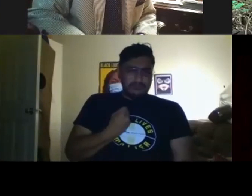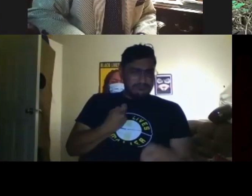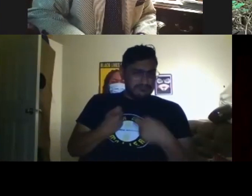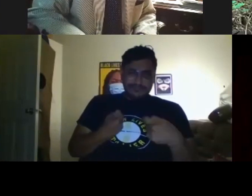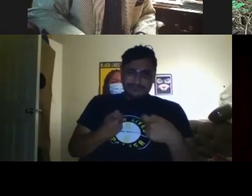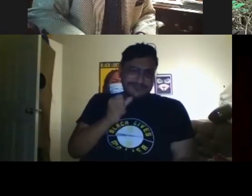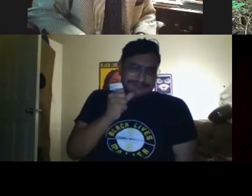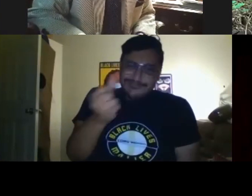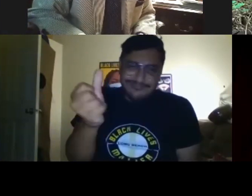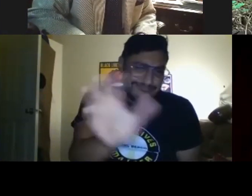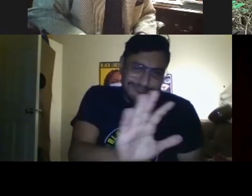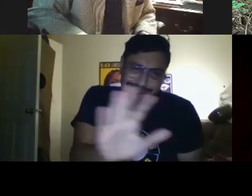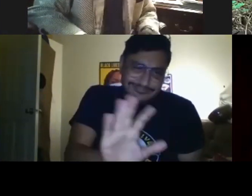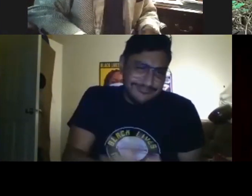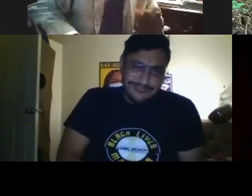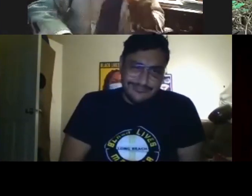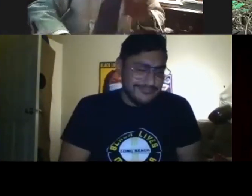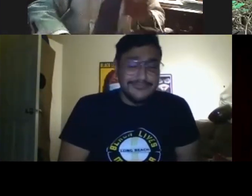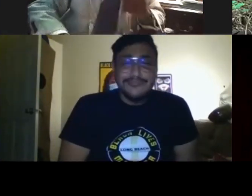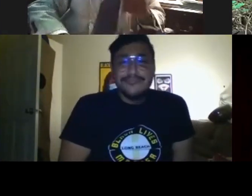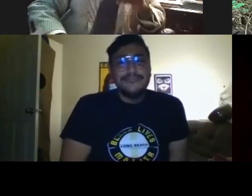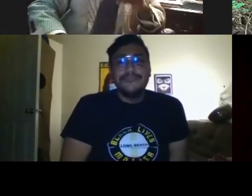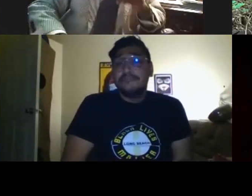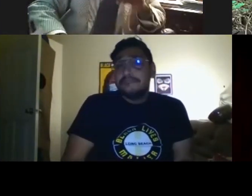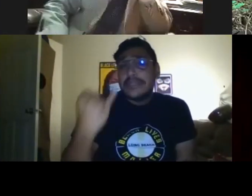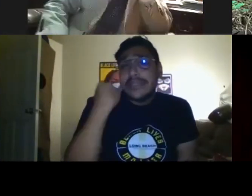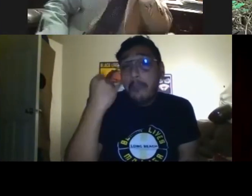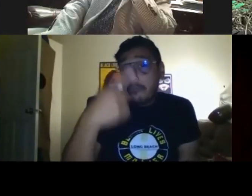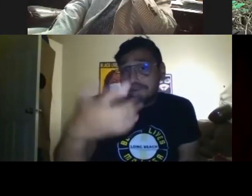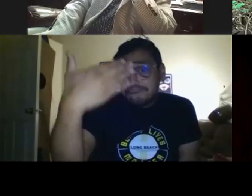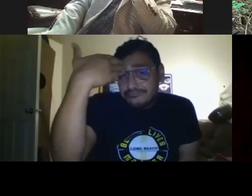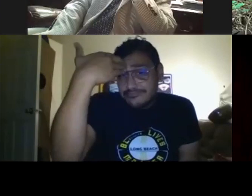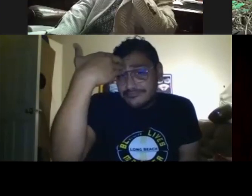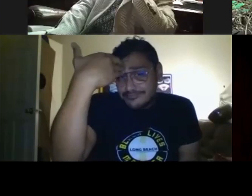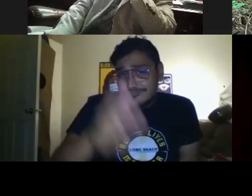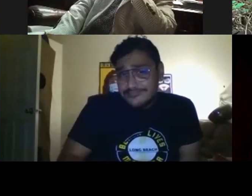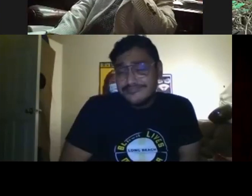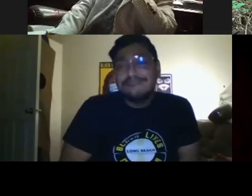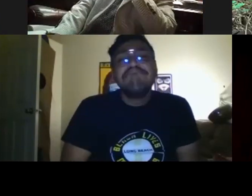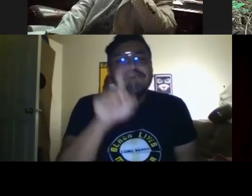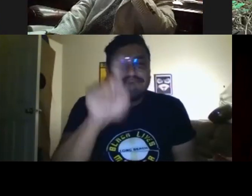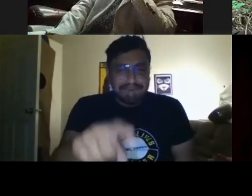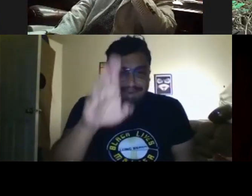control. And just in case you didn't know, I got to tell you,